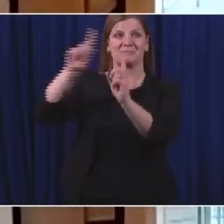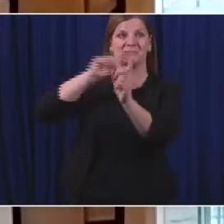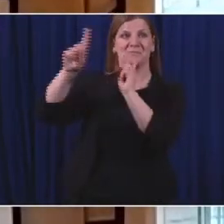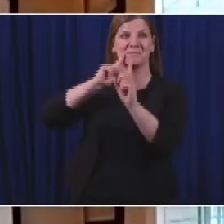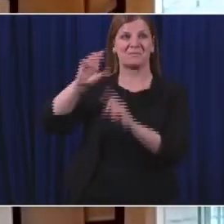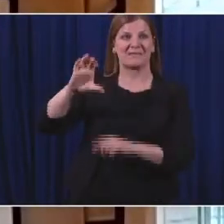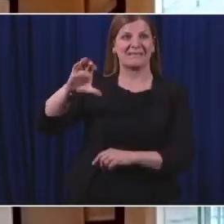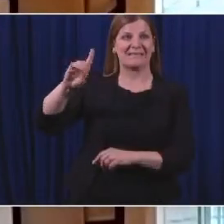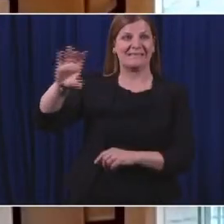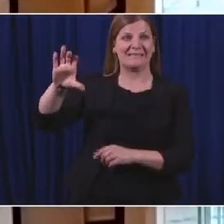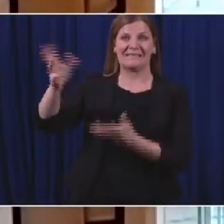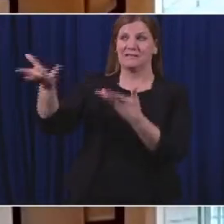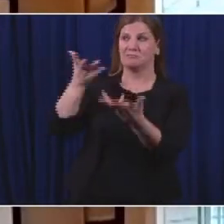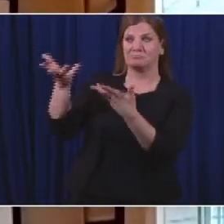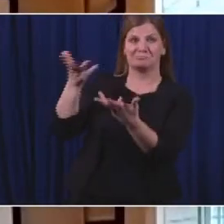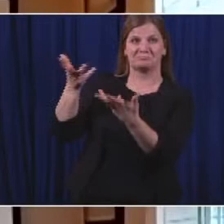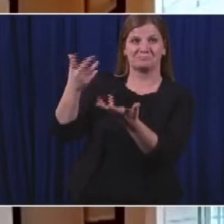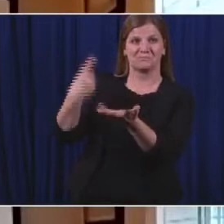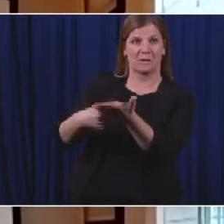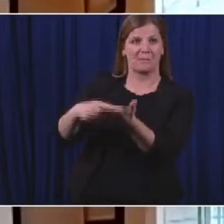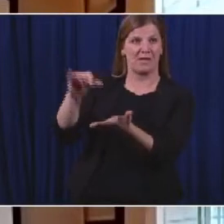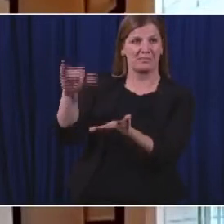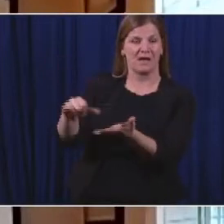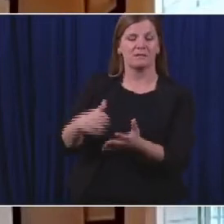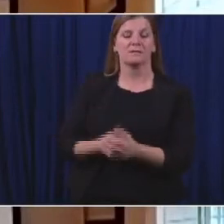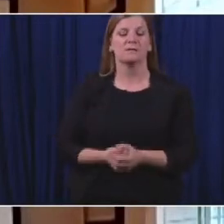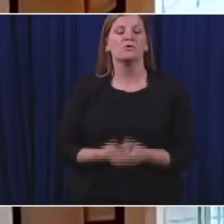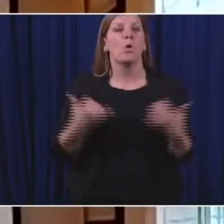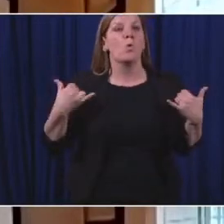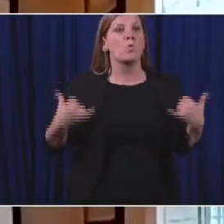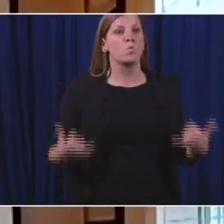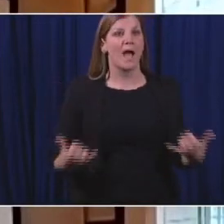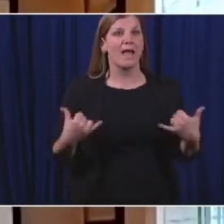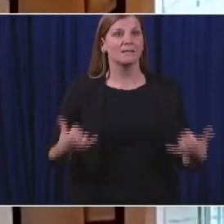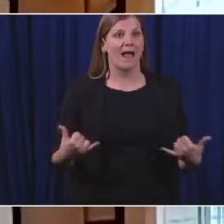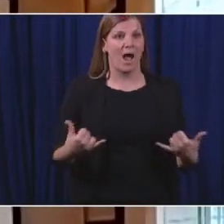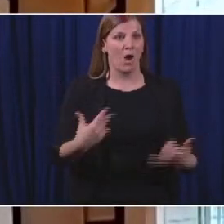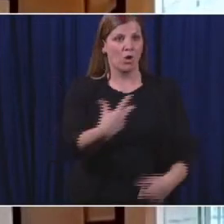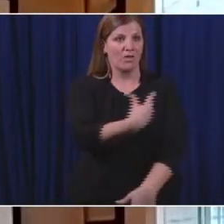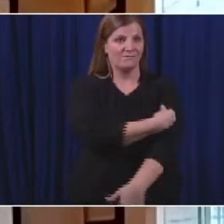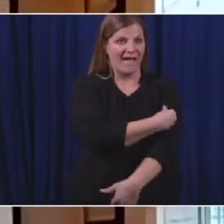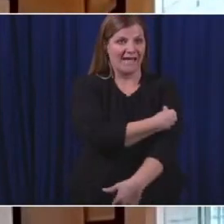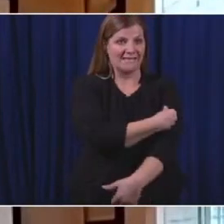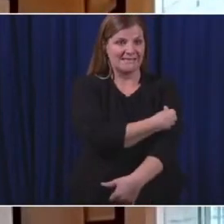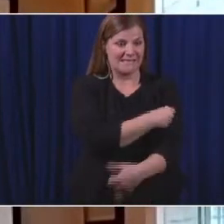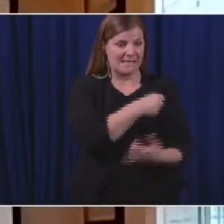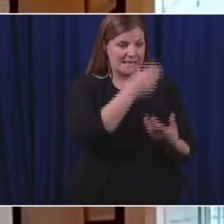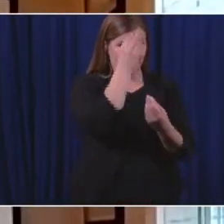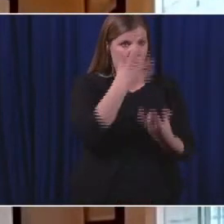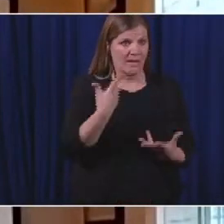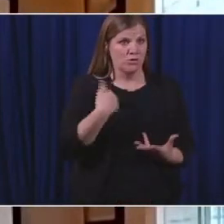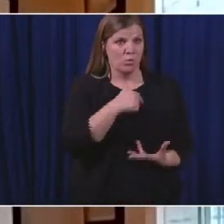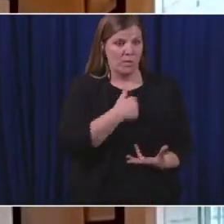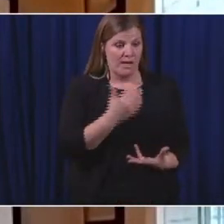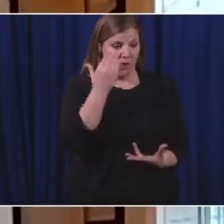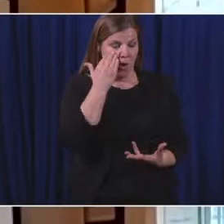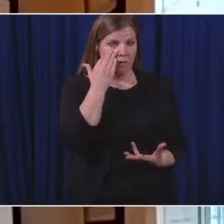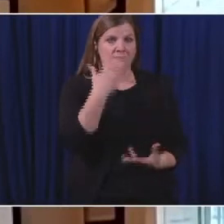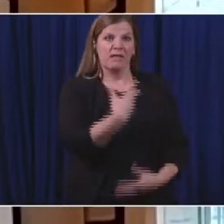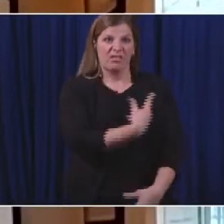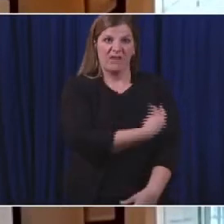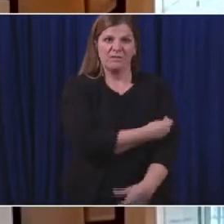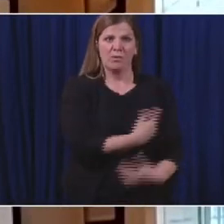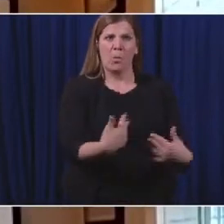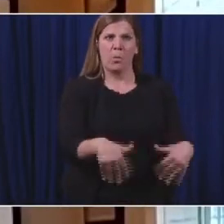asked. And as of right now, what we know about the vaccine is it's incredibly effective at protecting